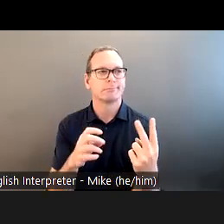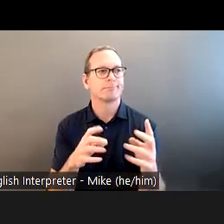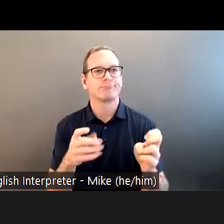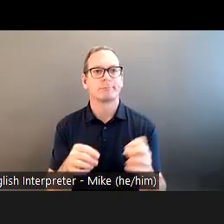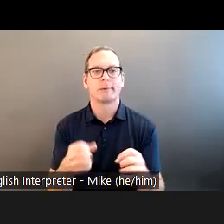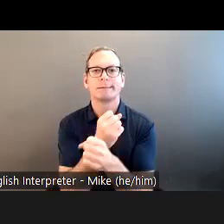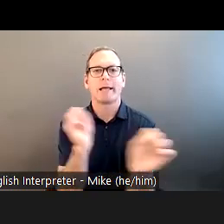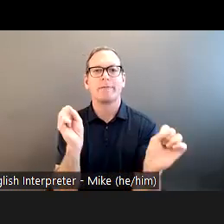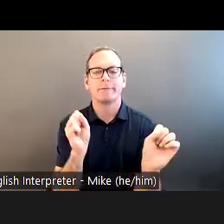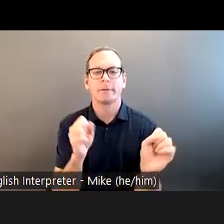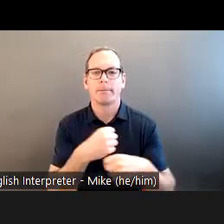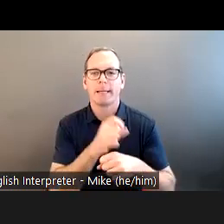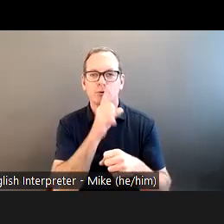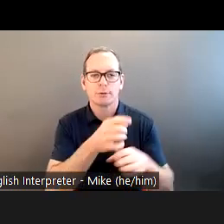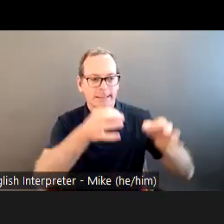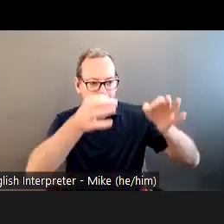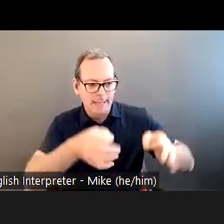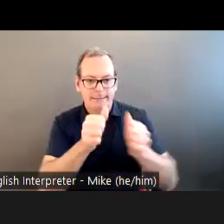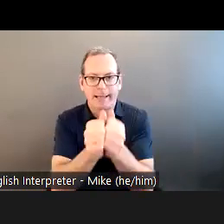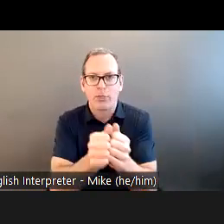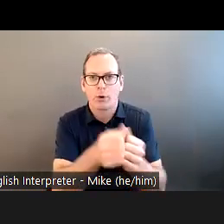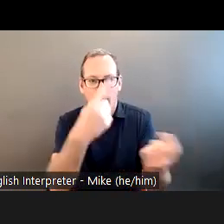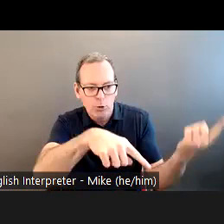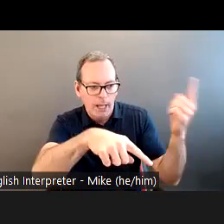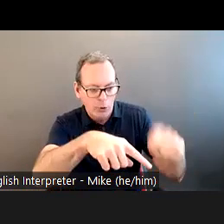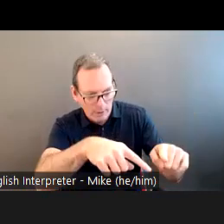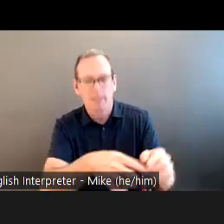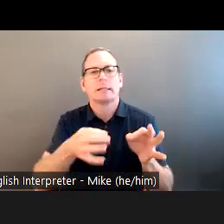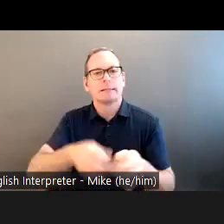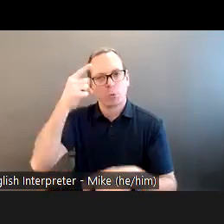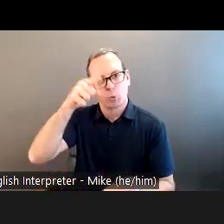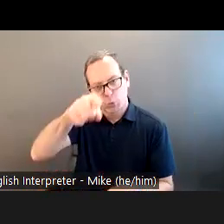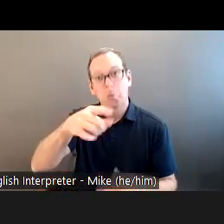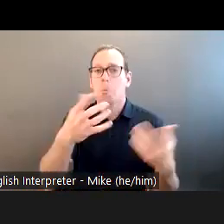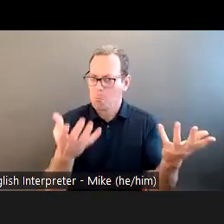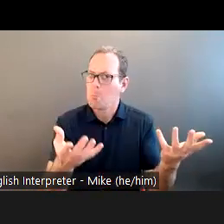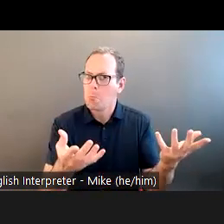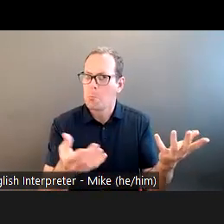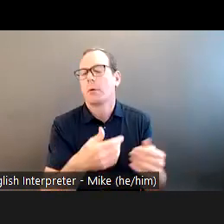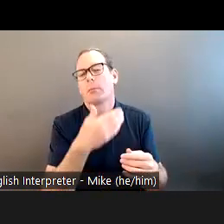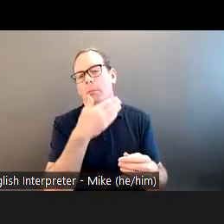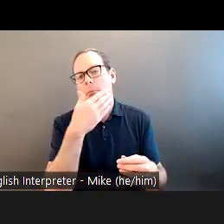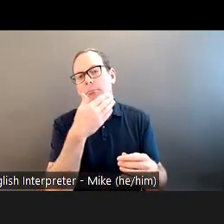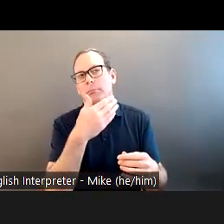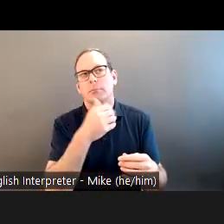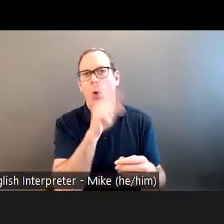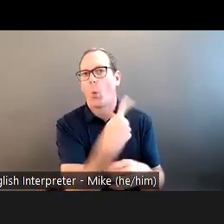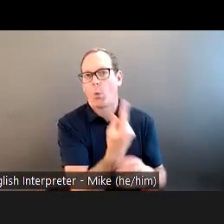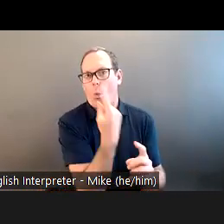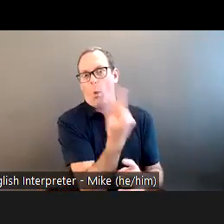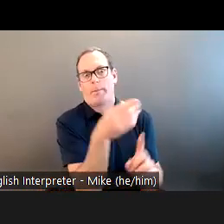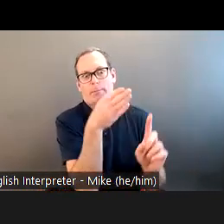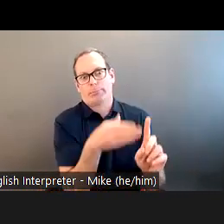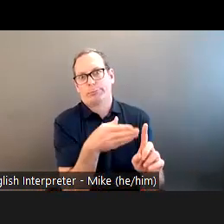to make decisions. They have to discuss with each other before making any decisions on your behalf. You also don't need to name someone who's a